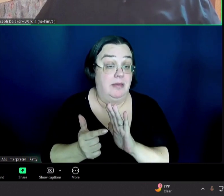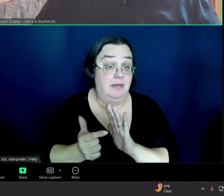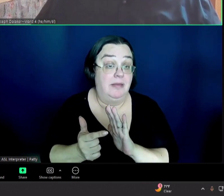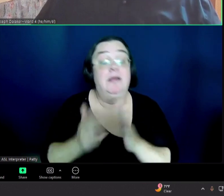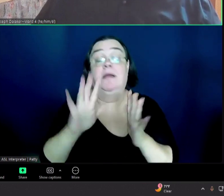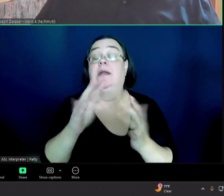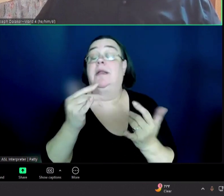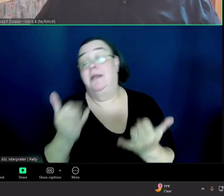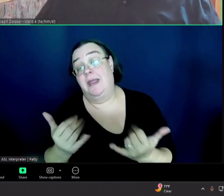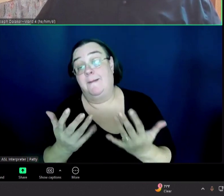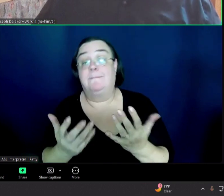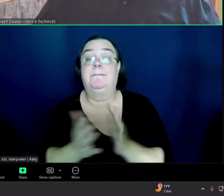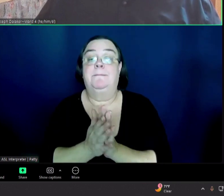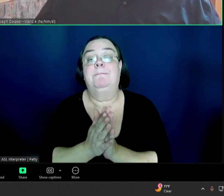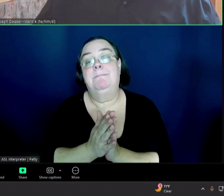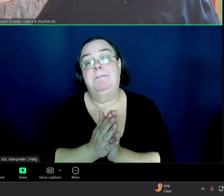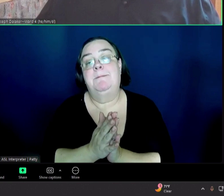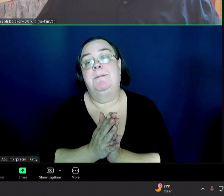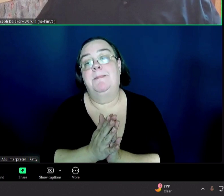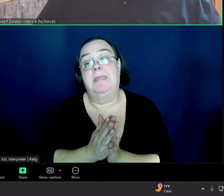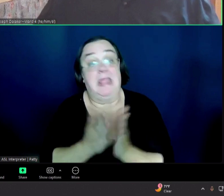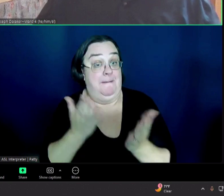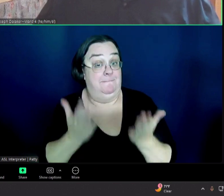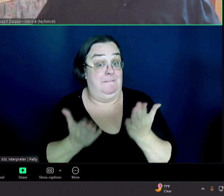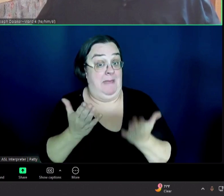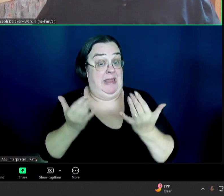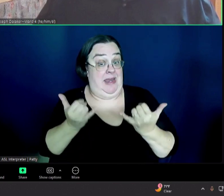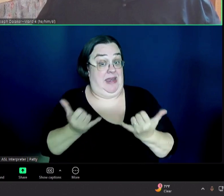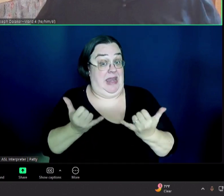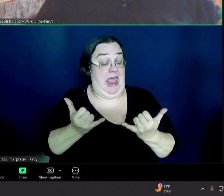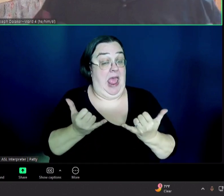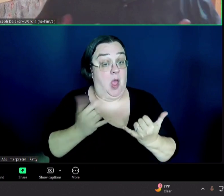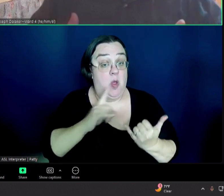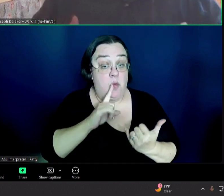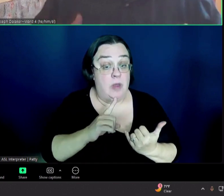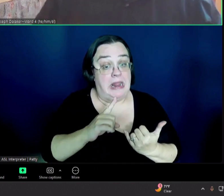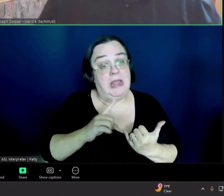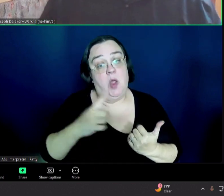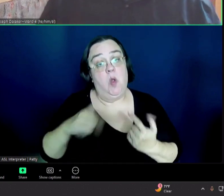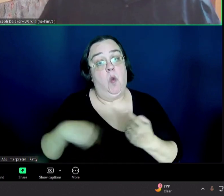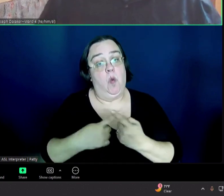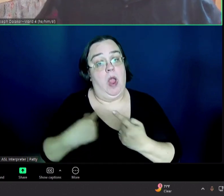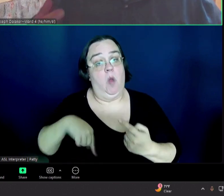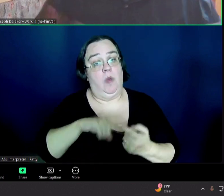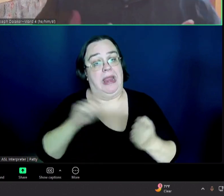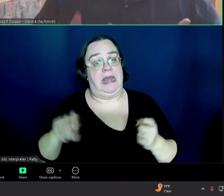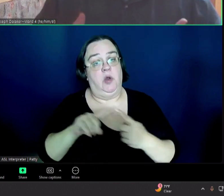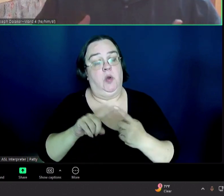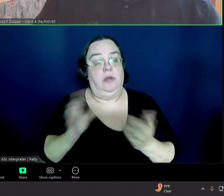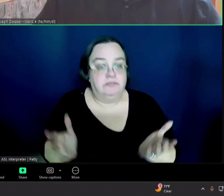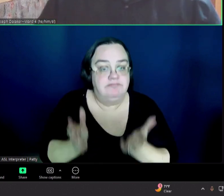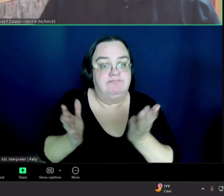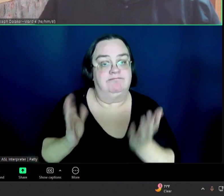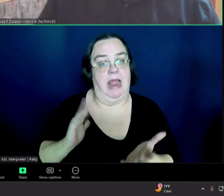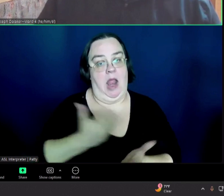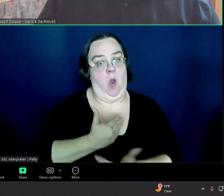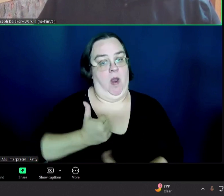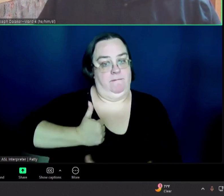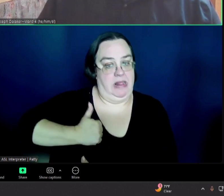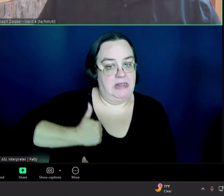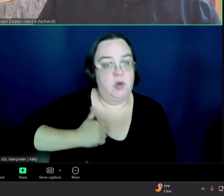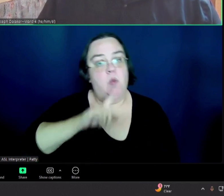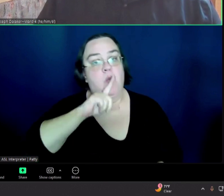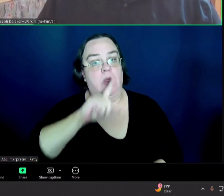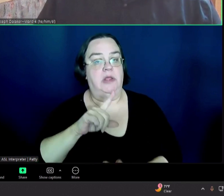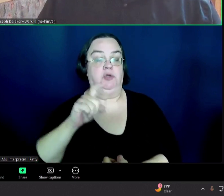Now maybe now's the time that we really should be bolstering up our military and really should be